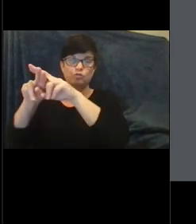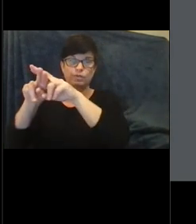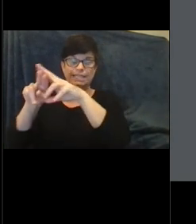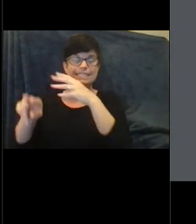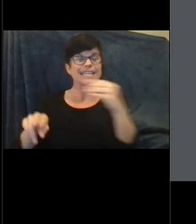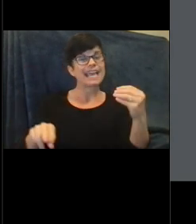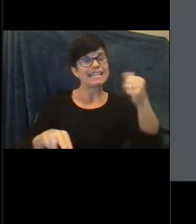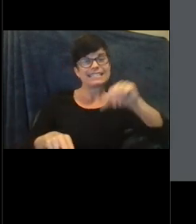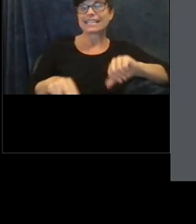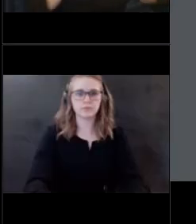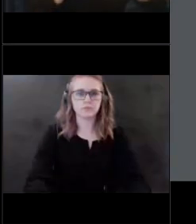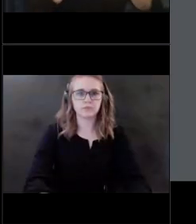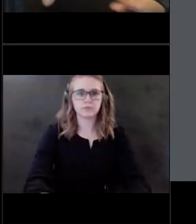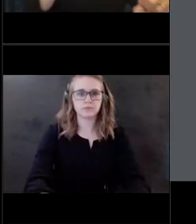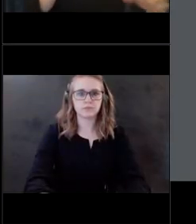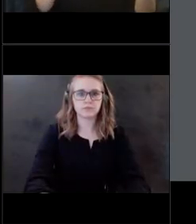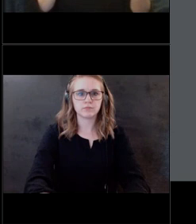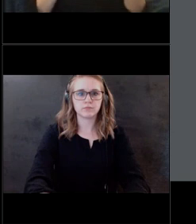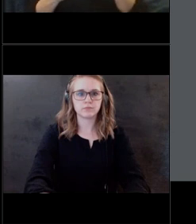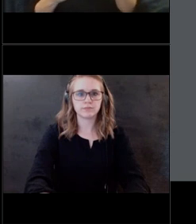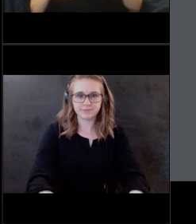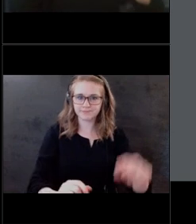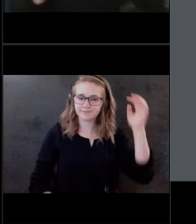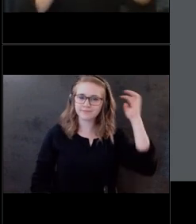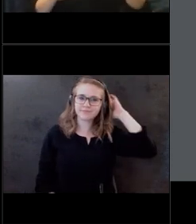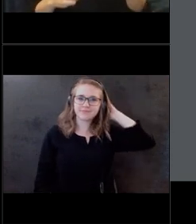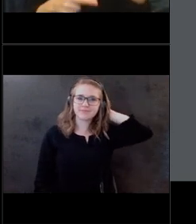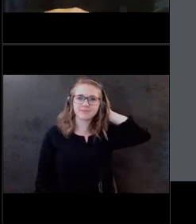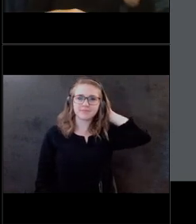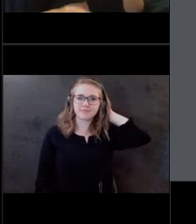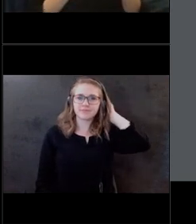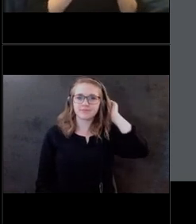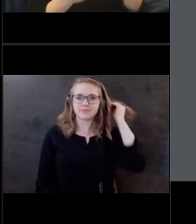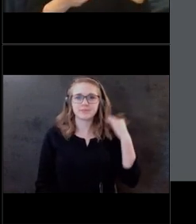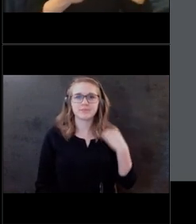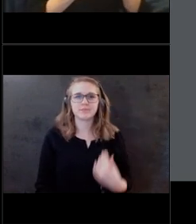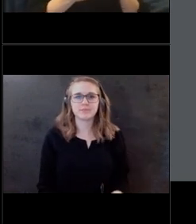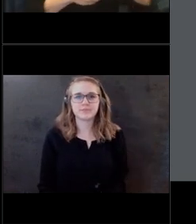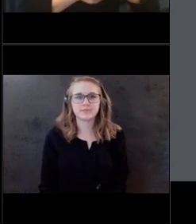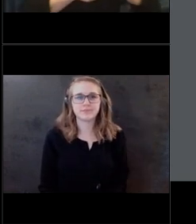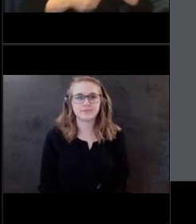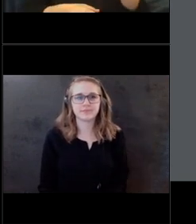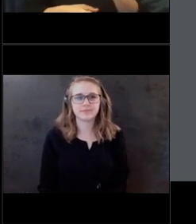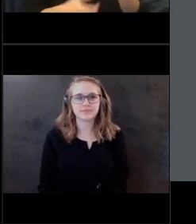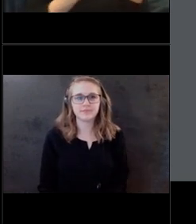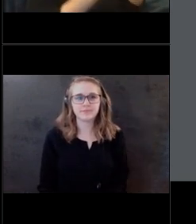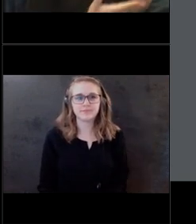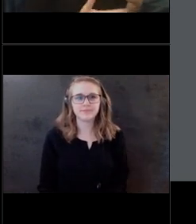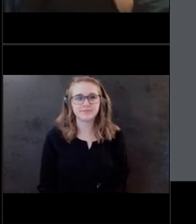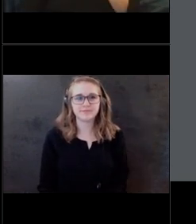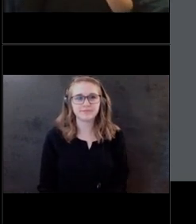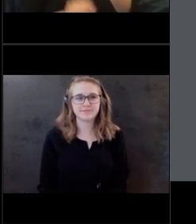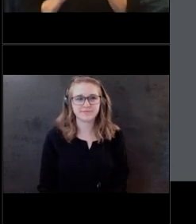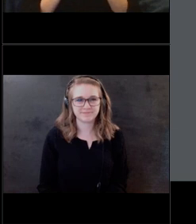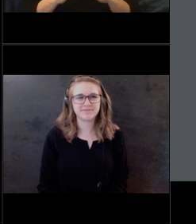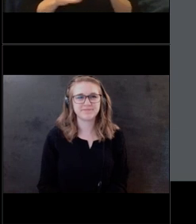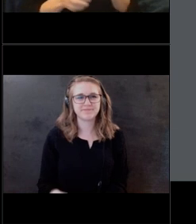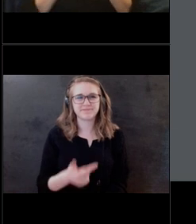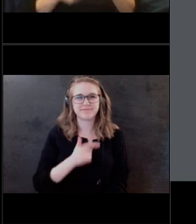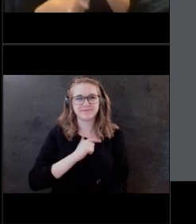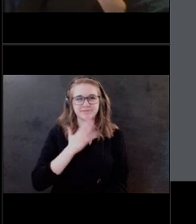who really wants to build something beautiful for this area. Thank you. Thank you. All right, next